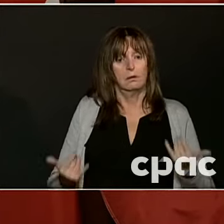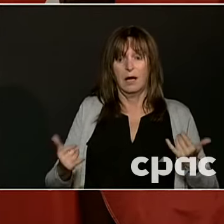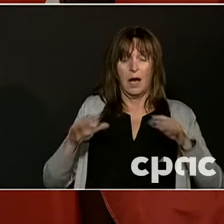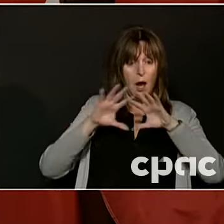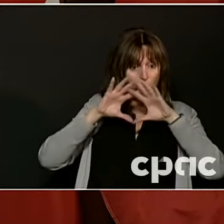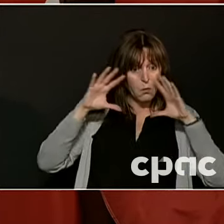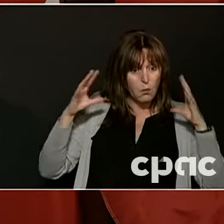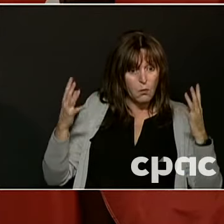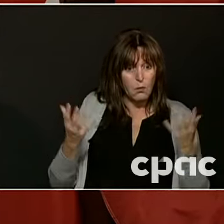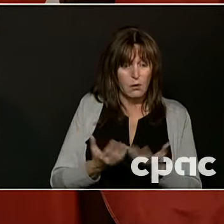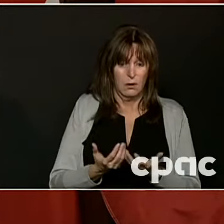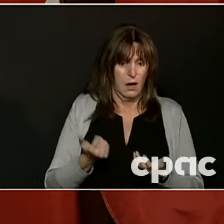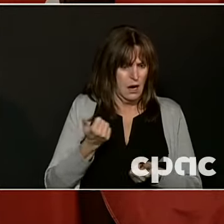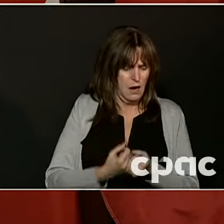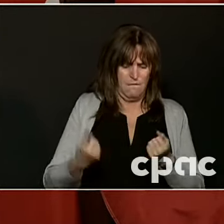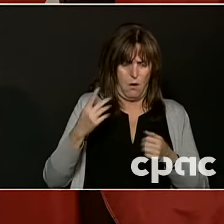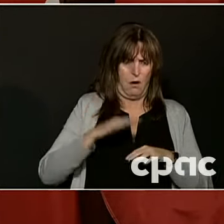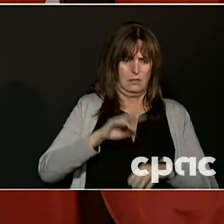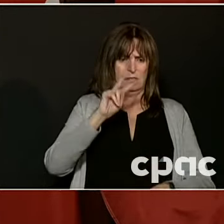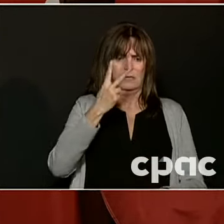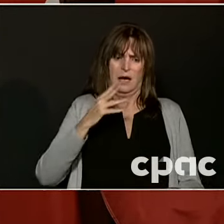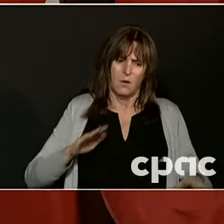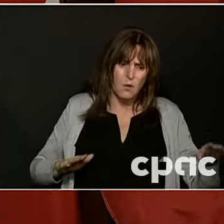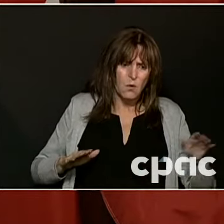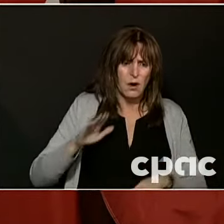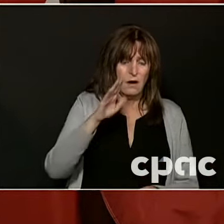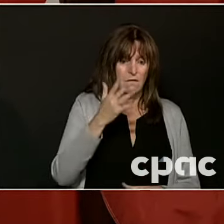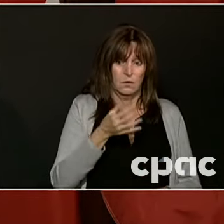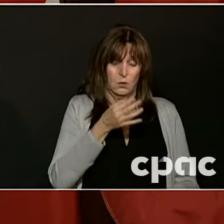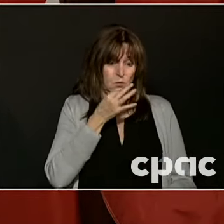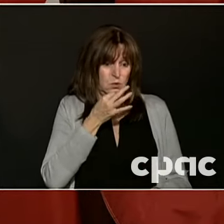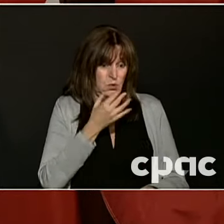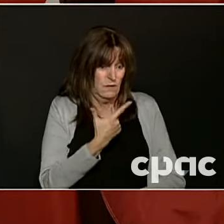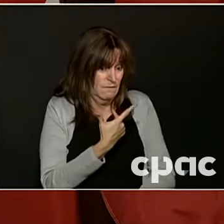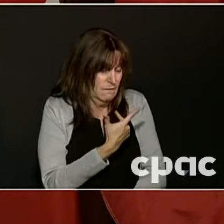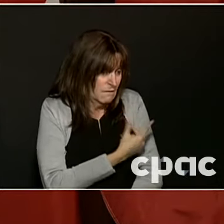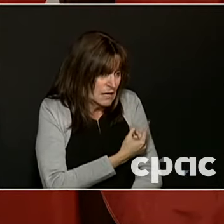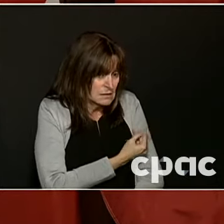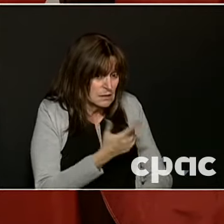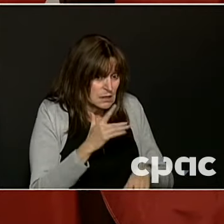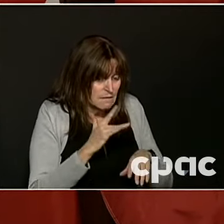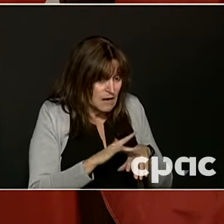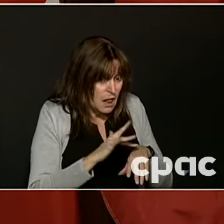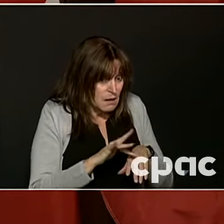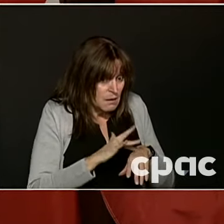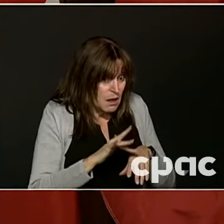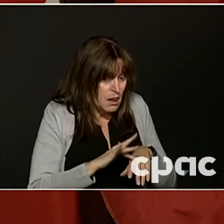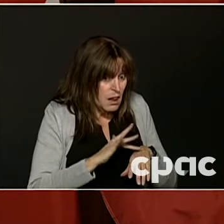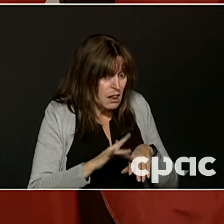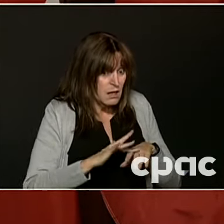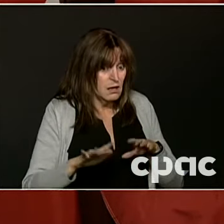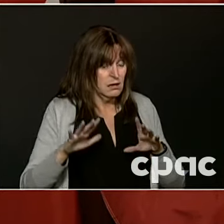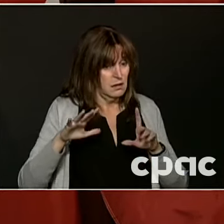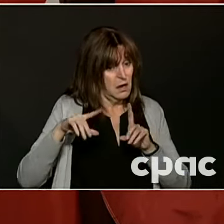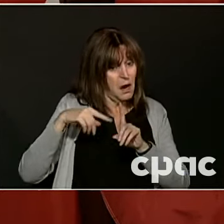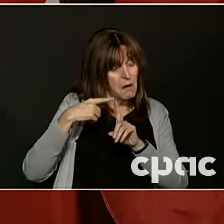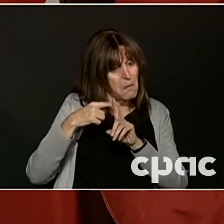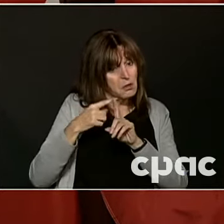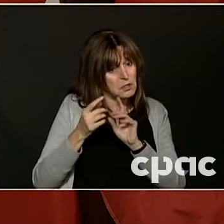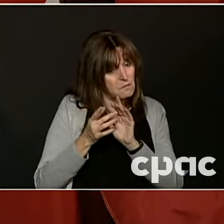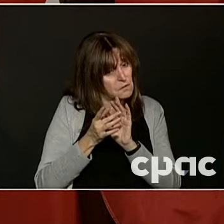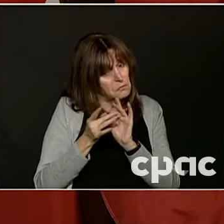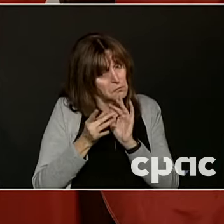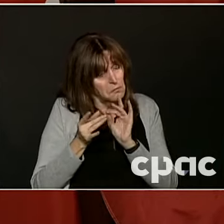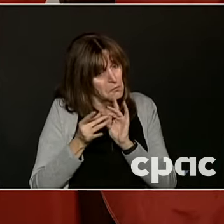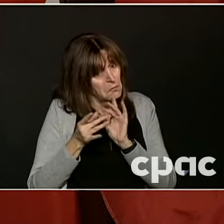doorstep coming. Lots of positive comments about those. We have to see how effective they actually are going to be when we're administering